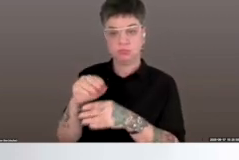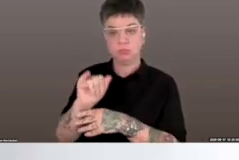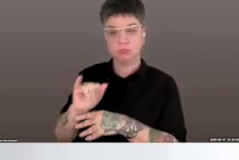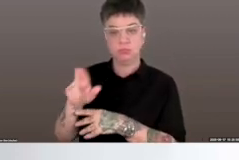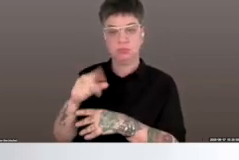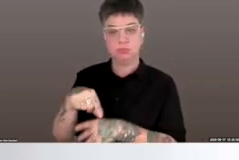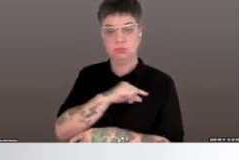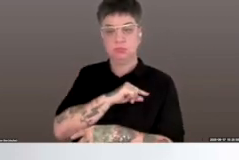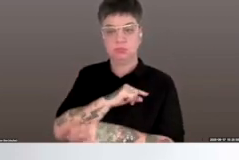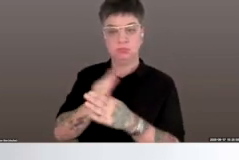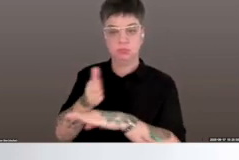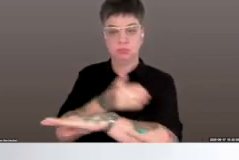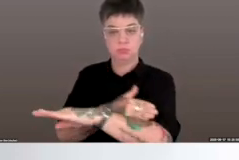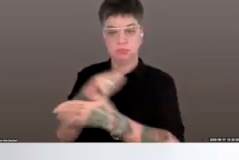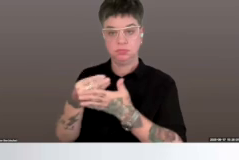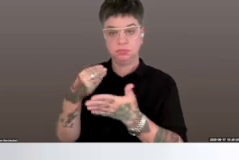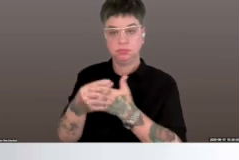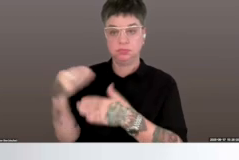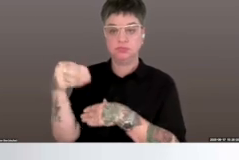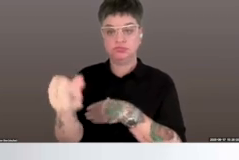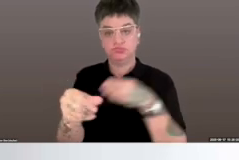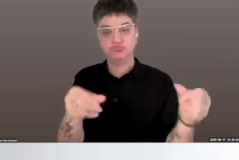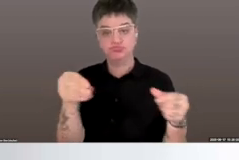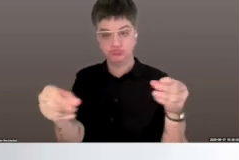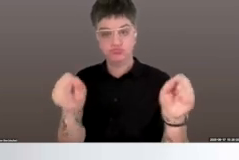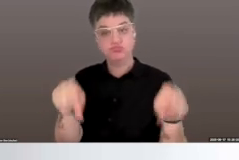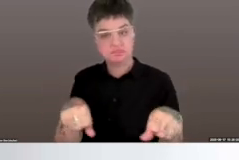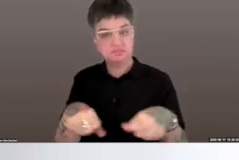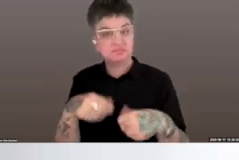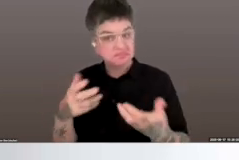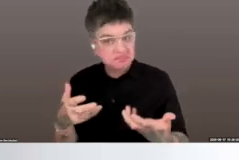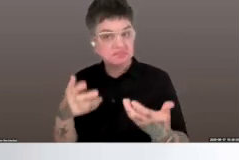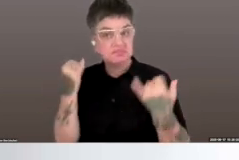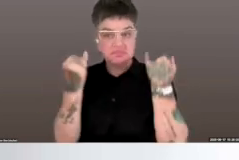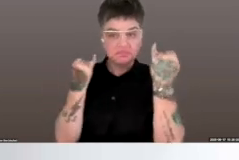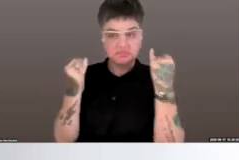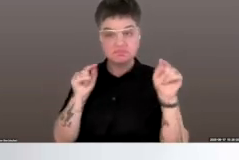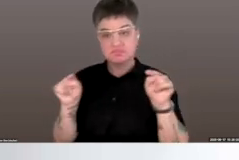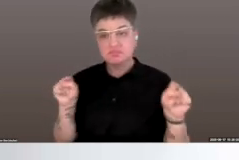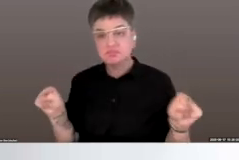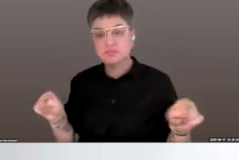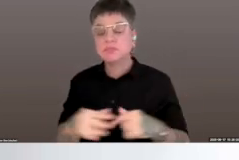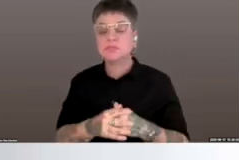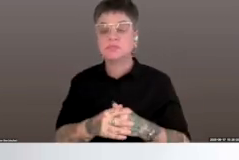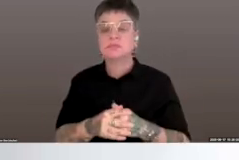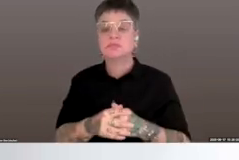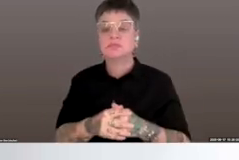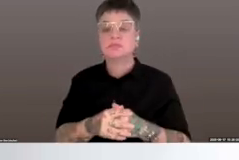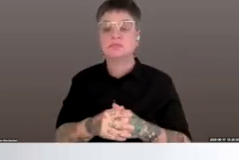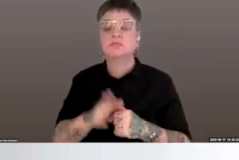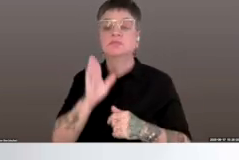improvement funds could be allocated. Also keeping in mind that we are going to have work